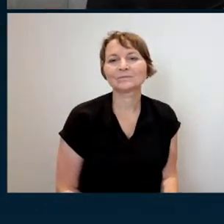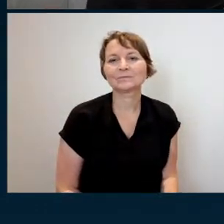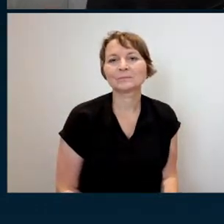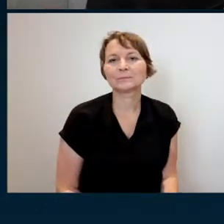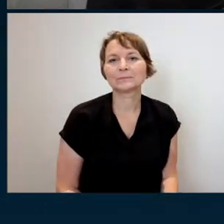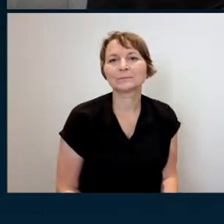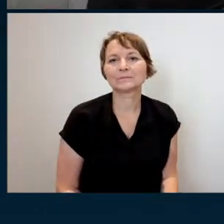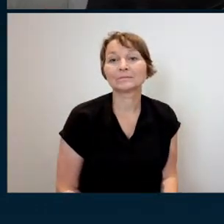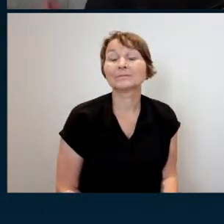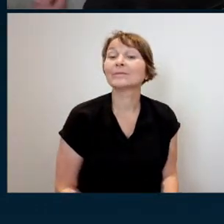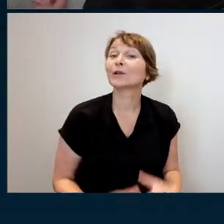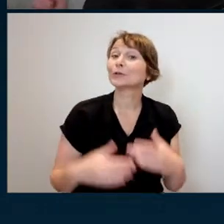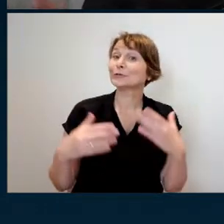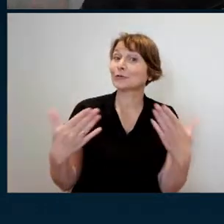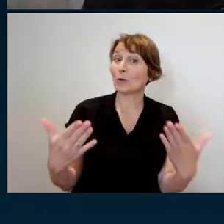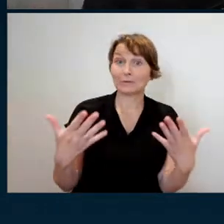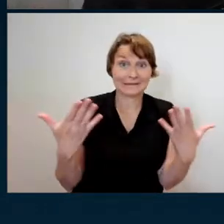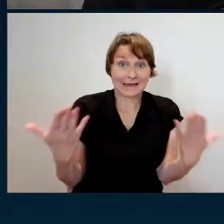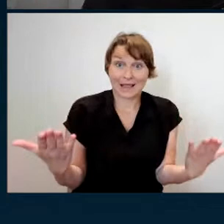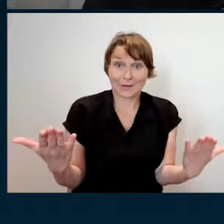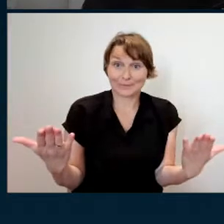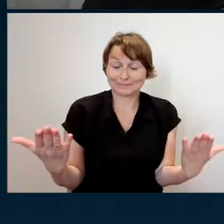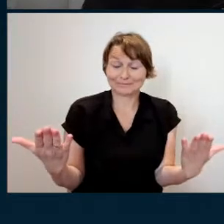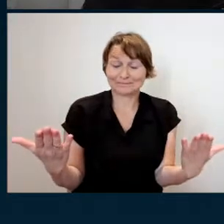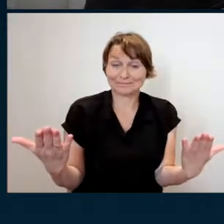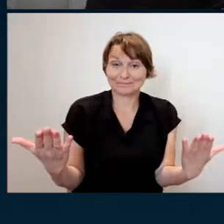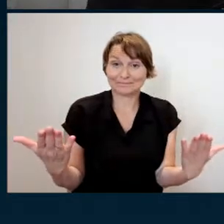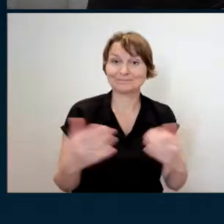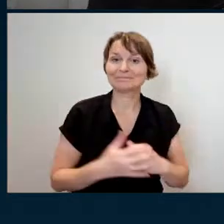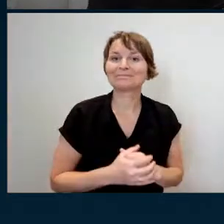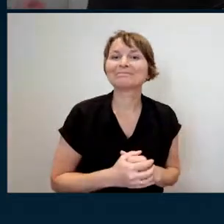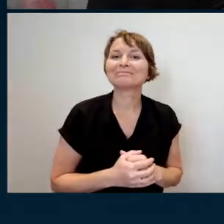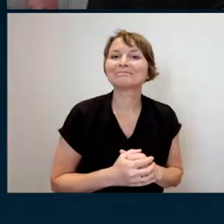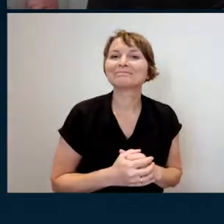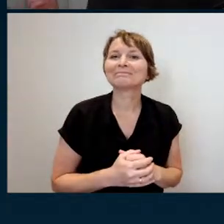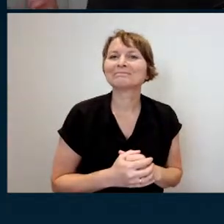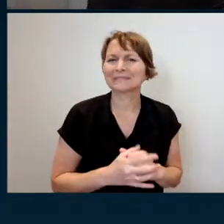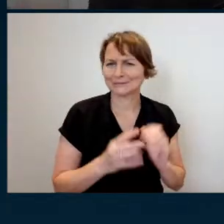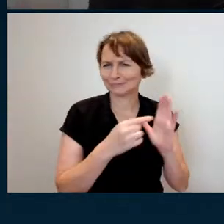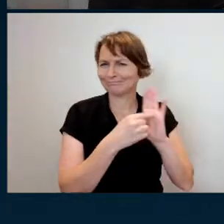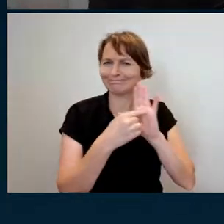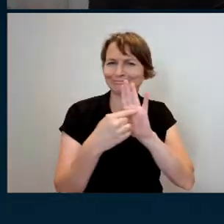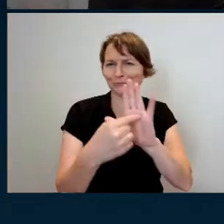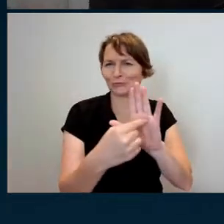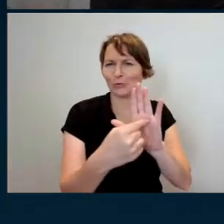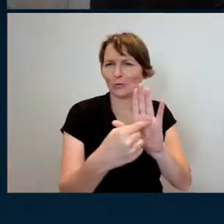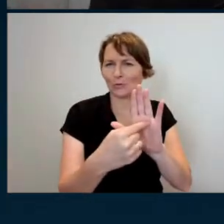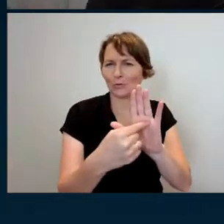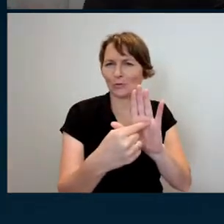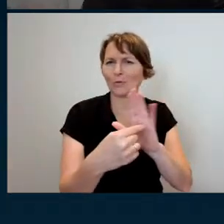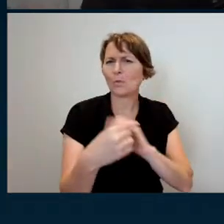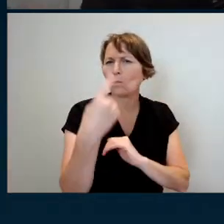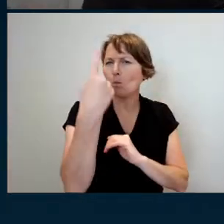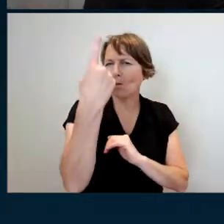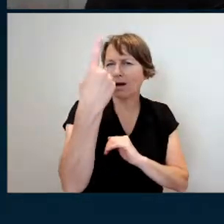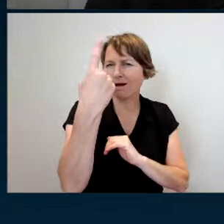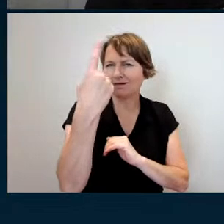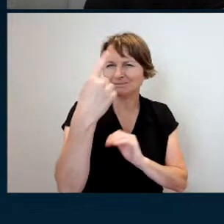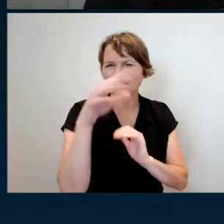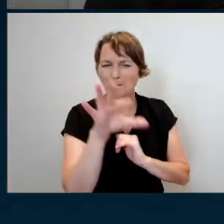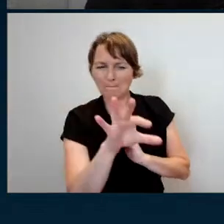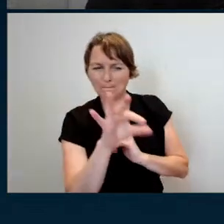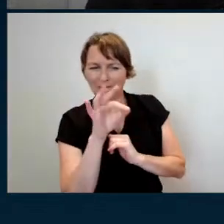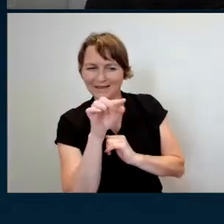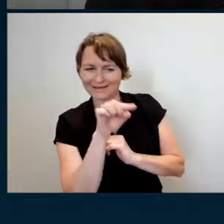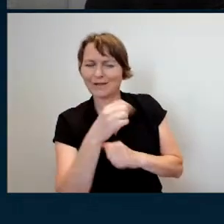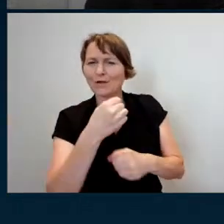So what I want to do now is go to showcase a use case, one of the functions app that I created that was a